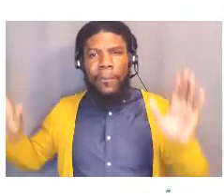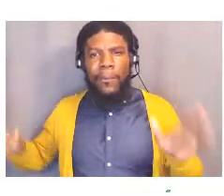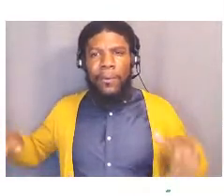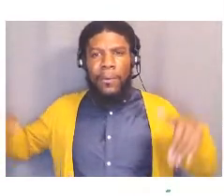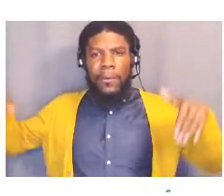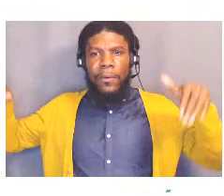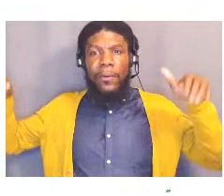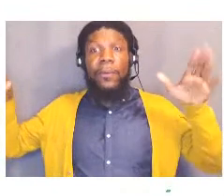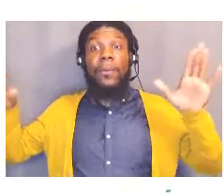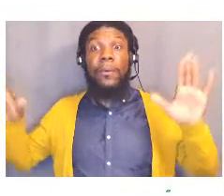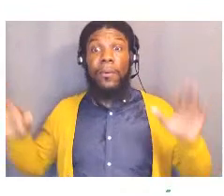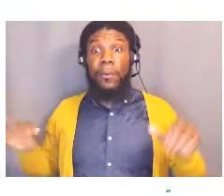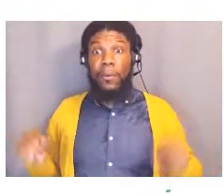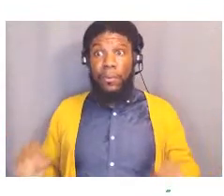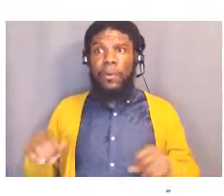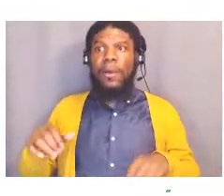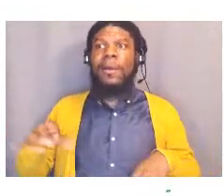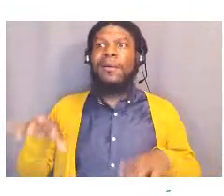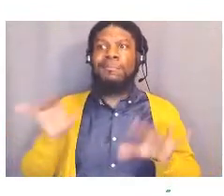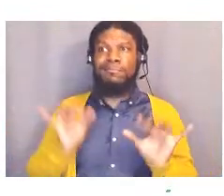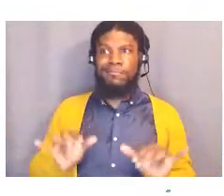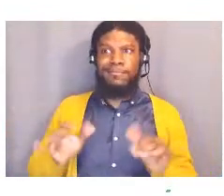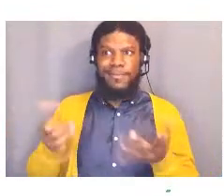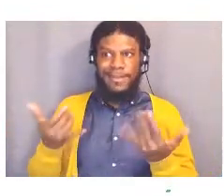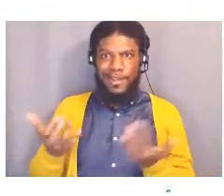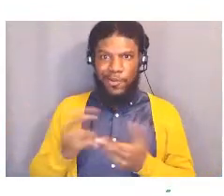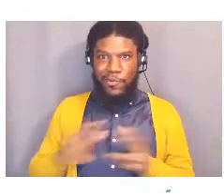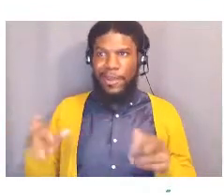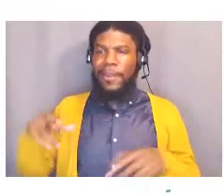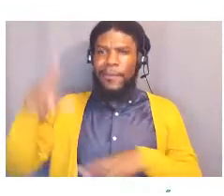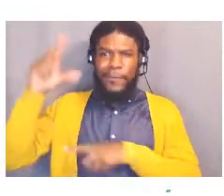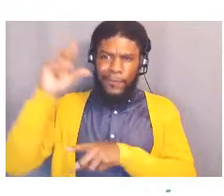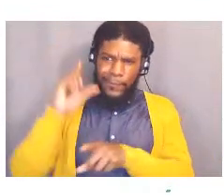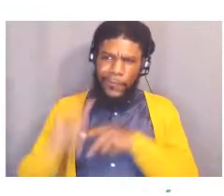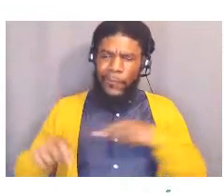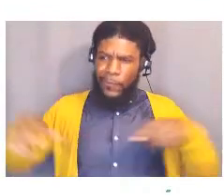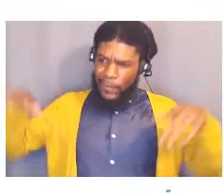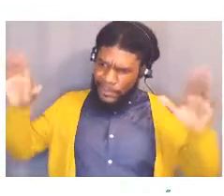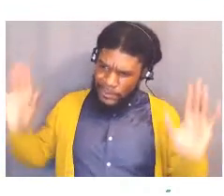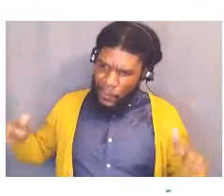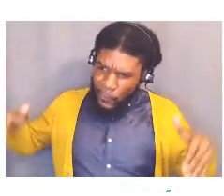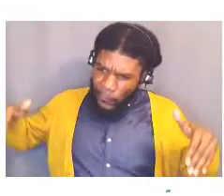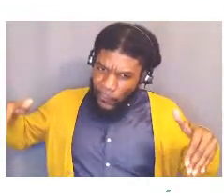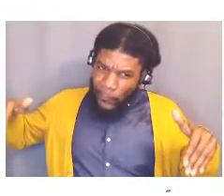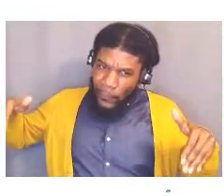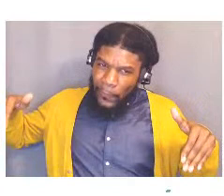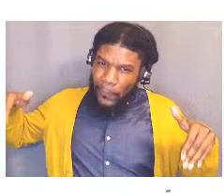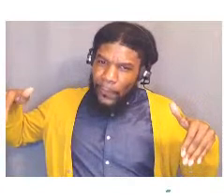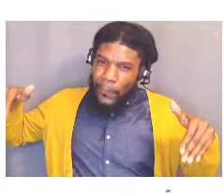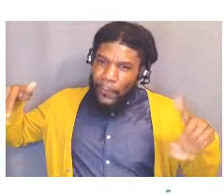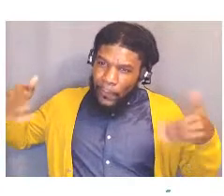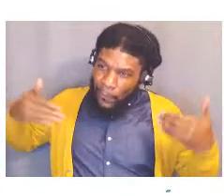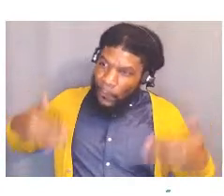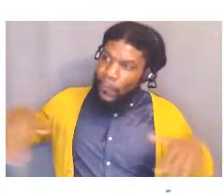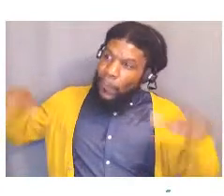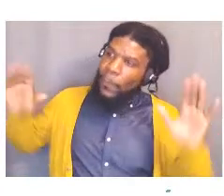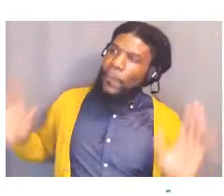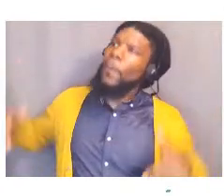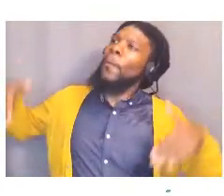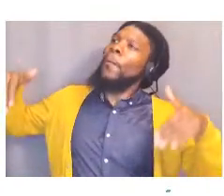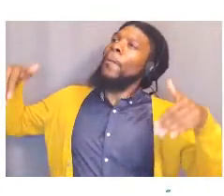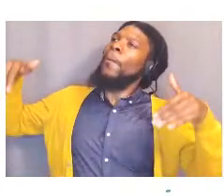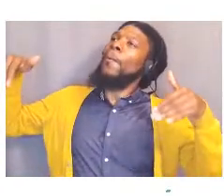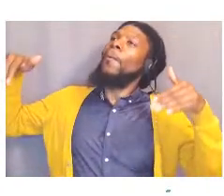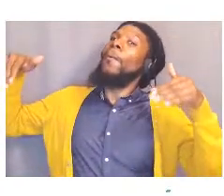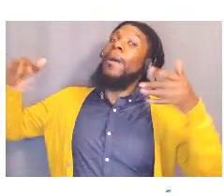he thinks that squirrel is cool, zoom down to the ground and back up. And